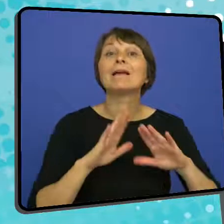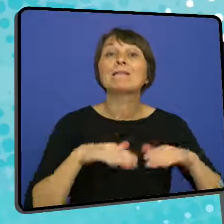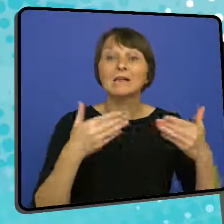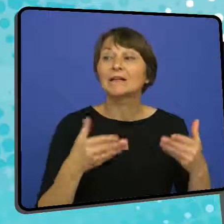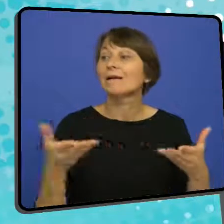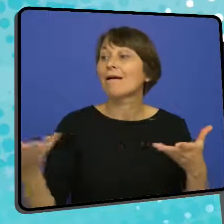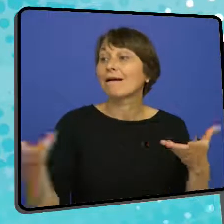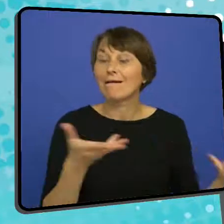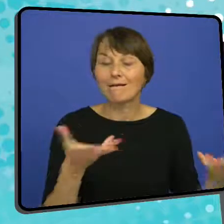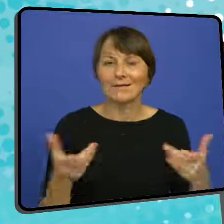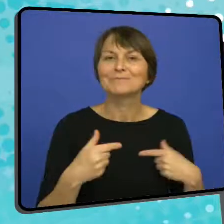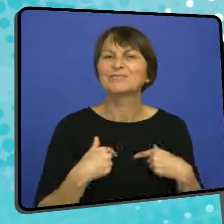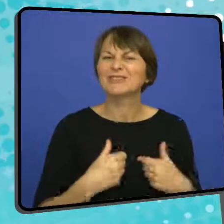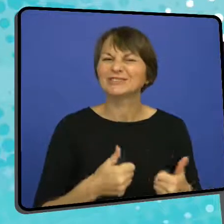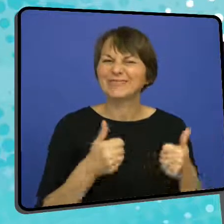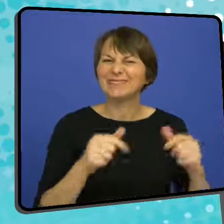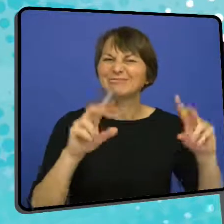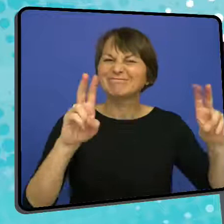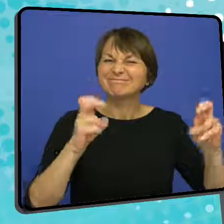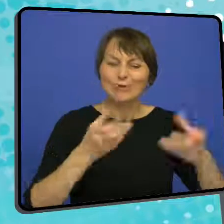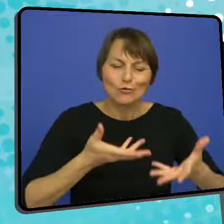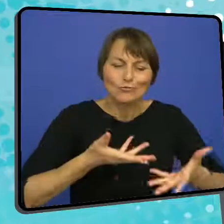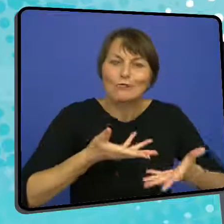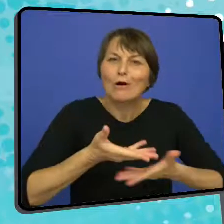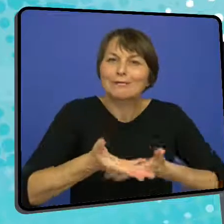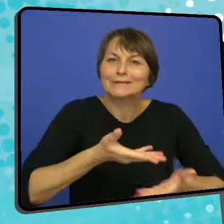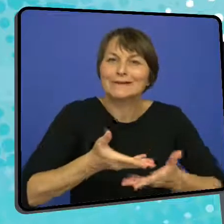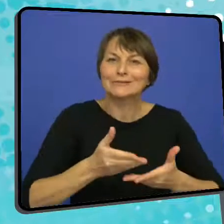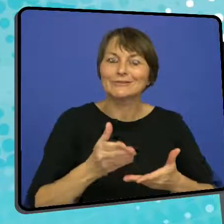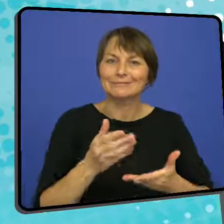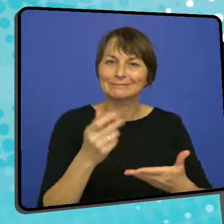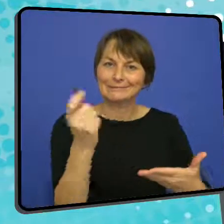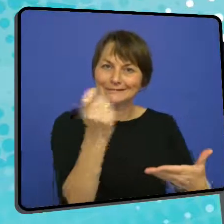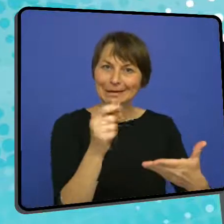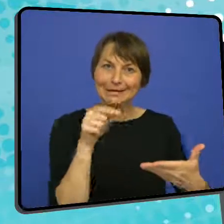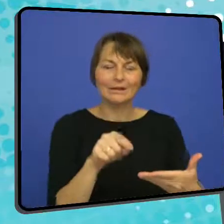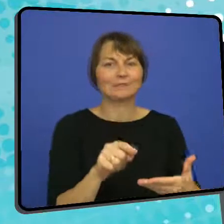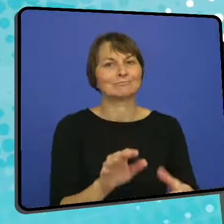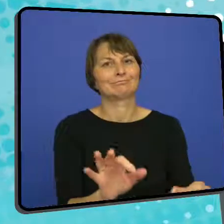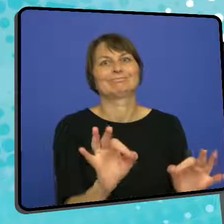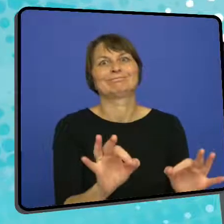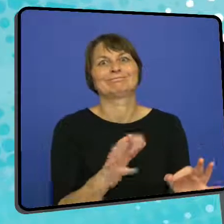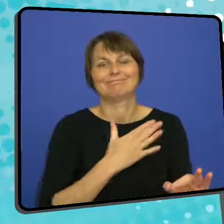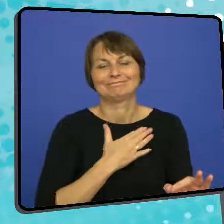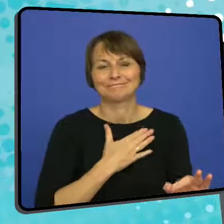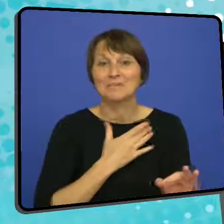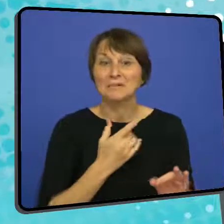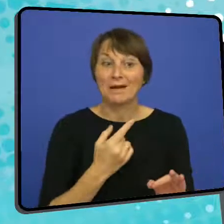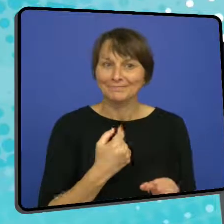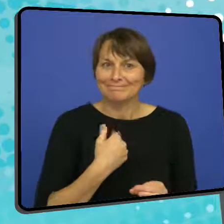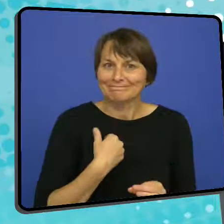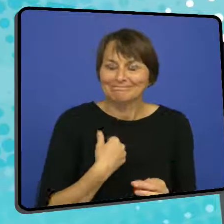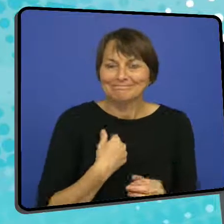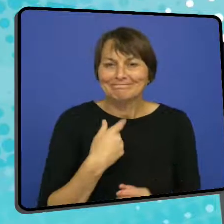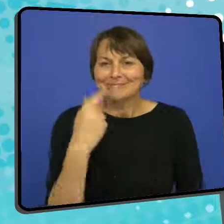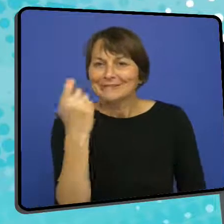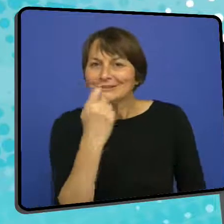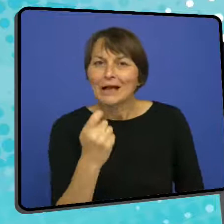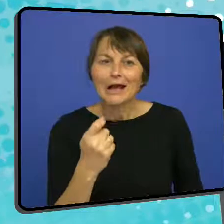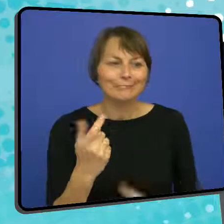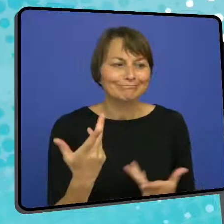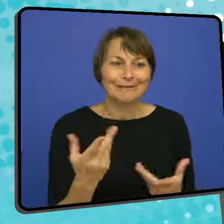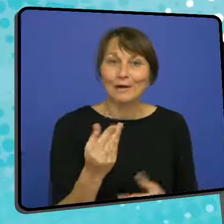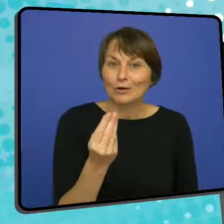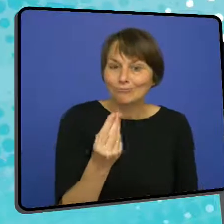I think, conversation design on its own, but also around being a designer, because you you're never, I mean, the product is obviously never finished,